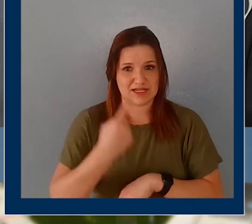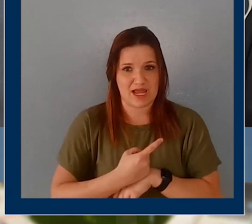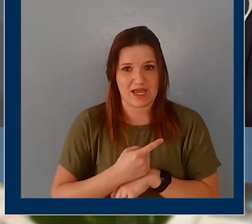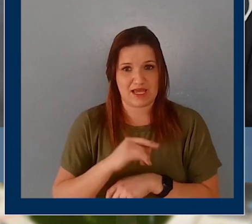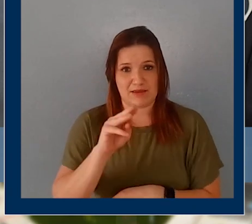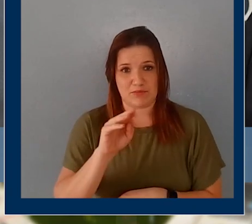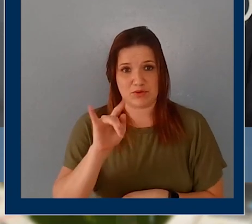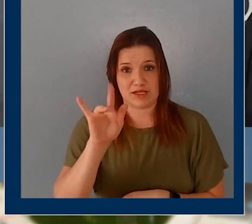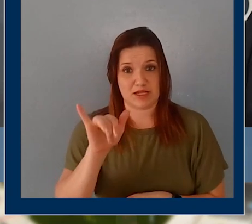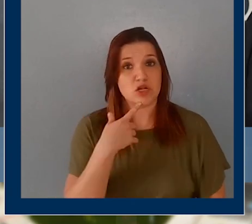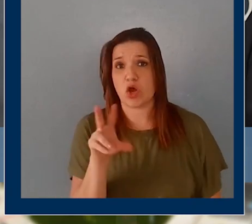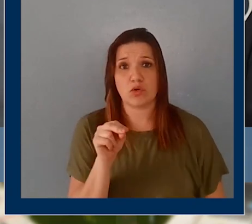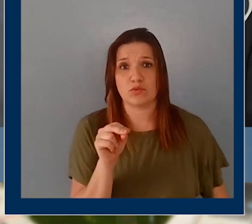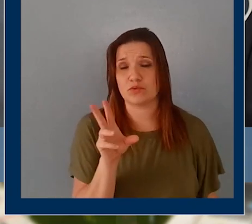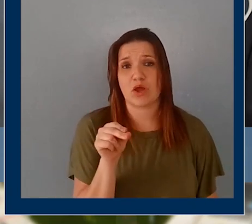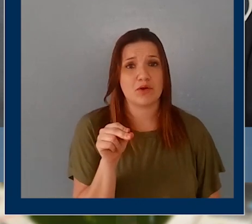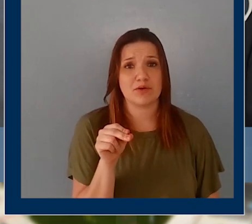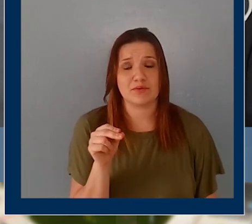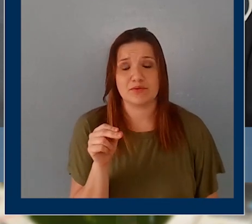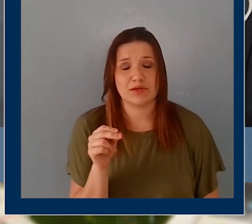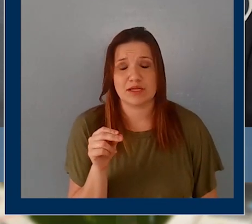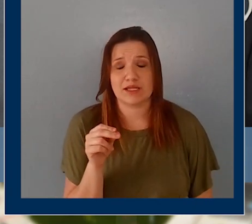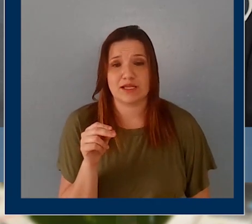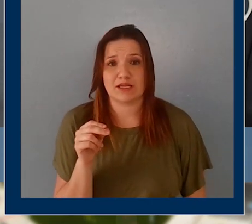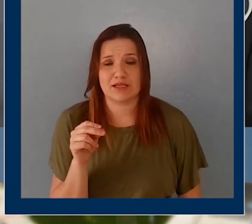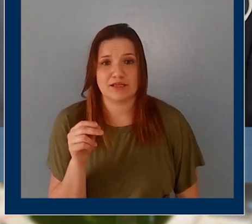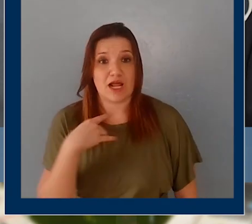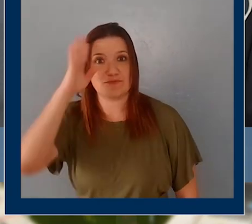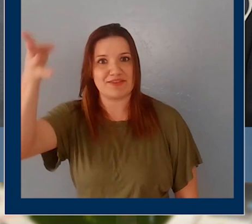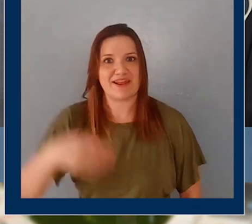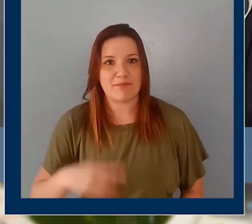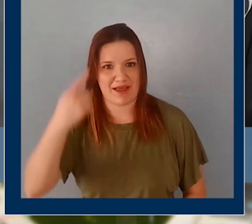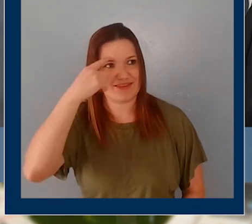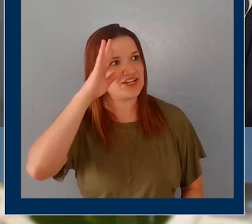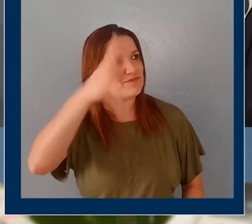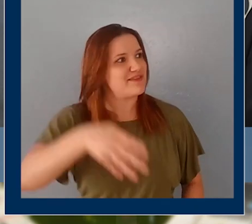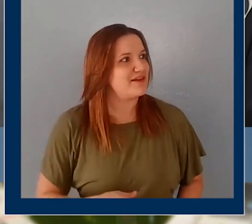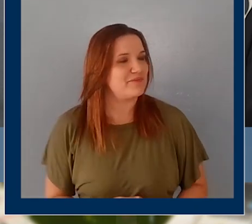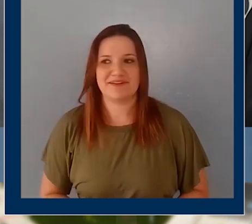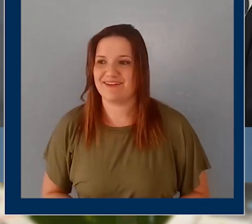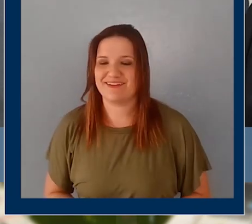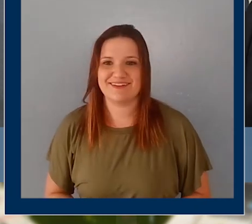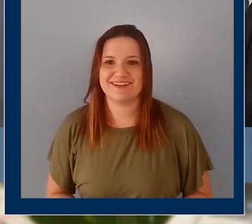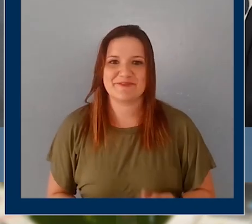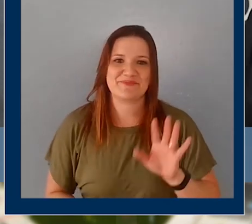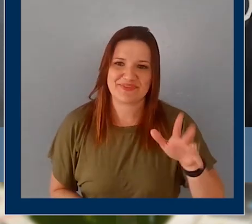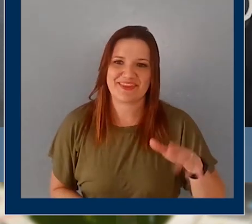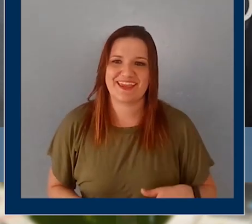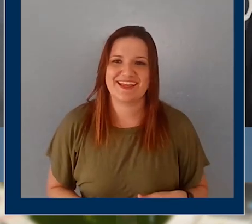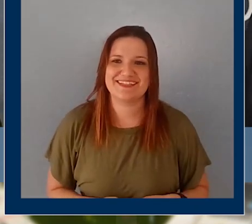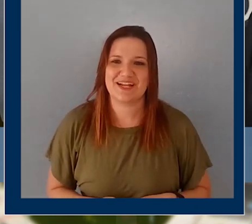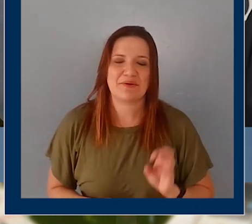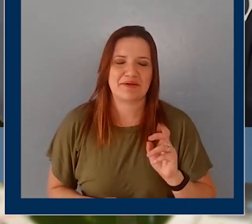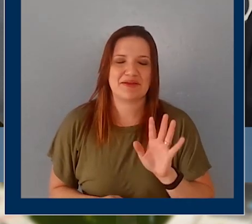had earlier on a few months ago. How are we doing with PPE supplies? Yeah, we